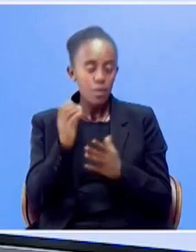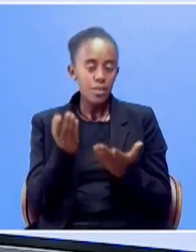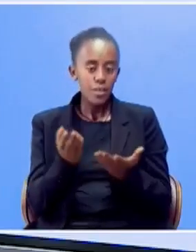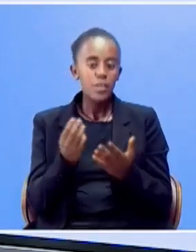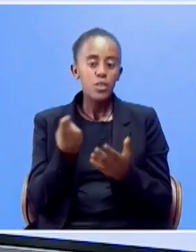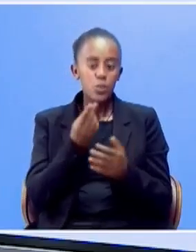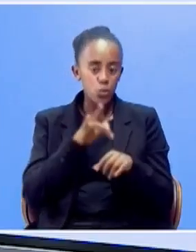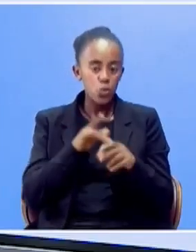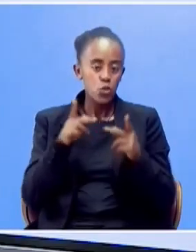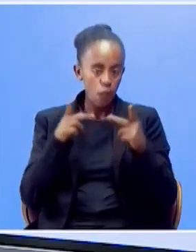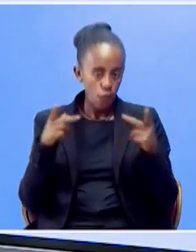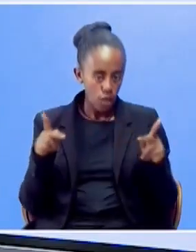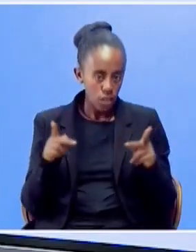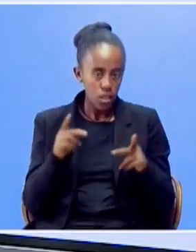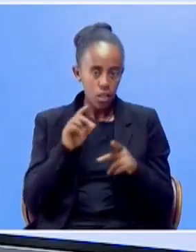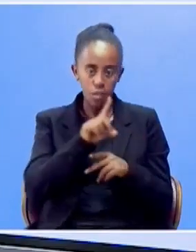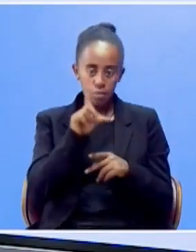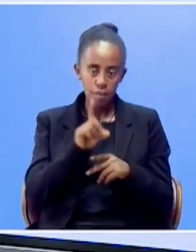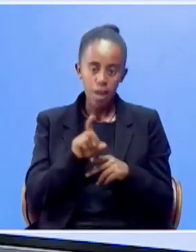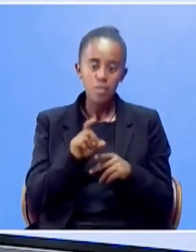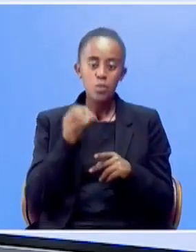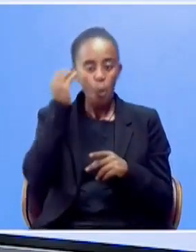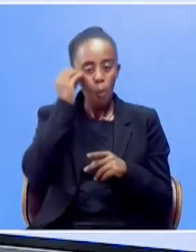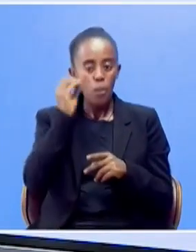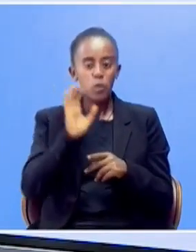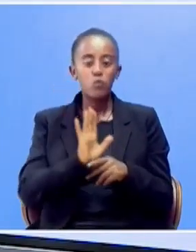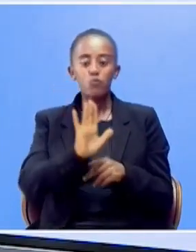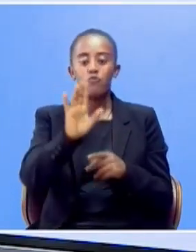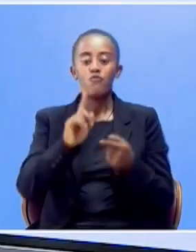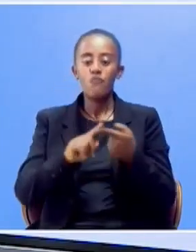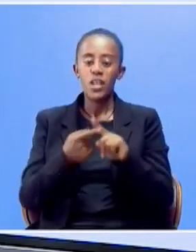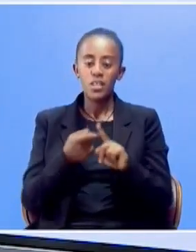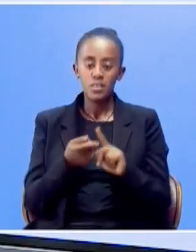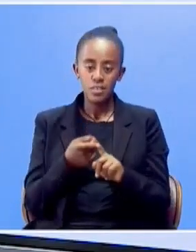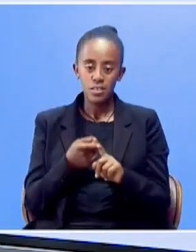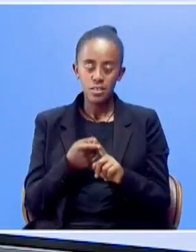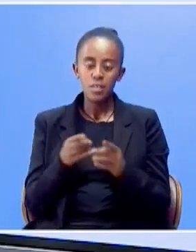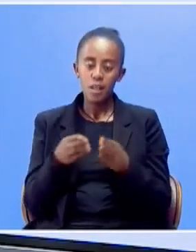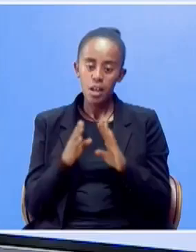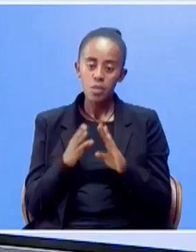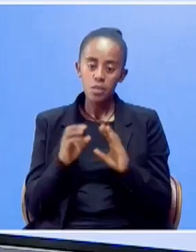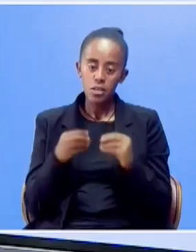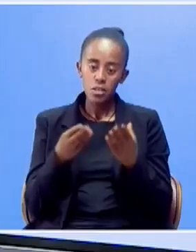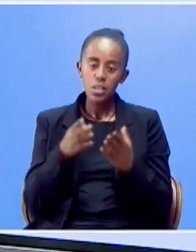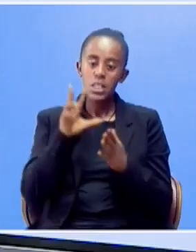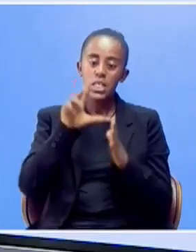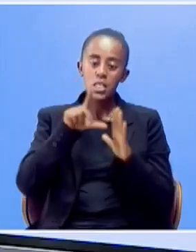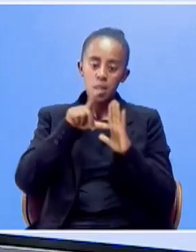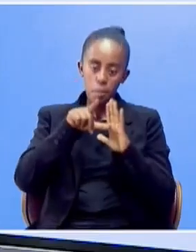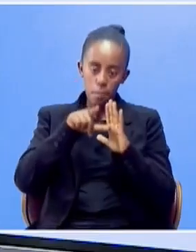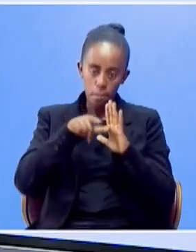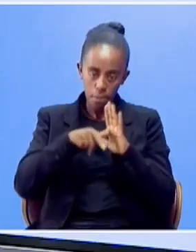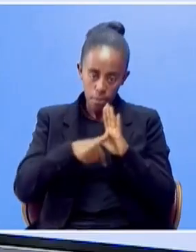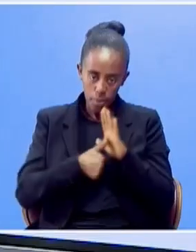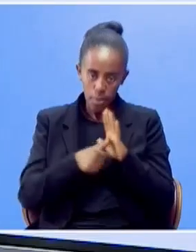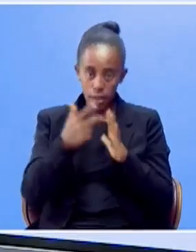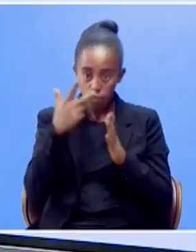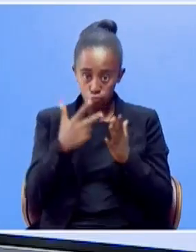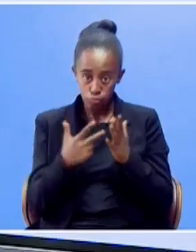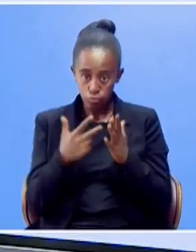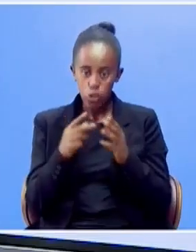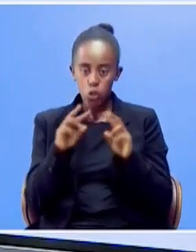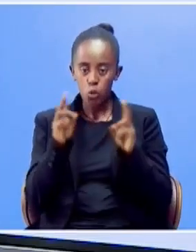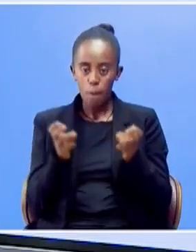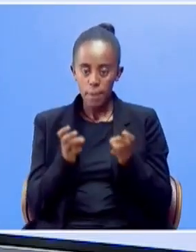use those phrases and ask opinion to your friends. Let me give you 3 minutes for the 3